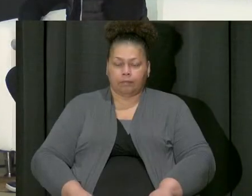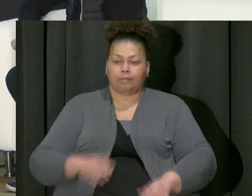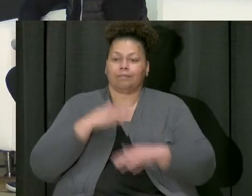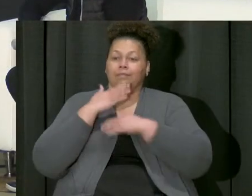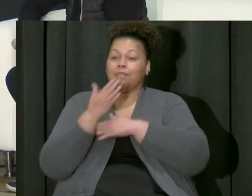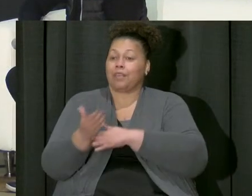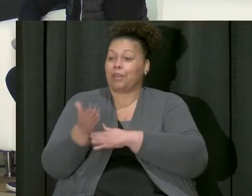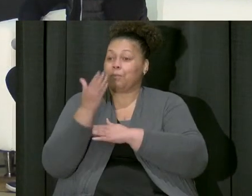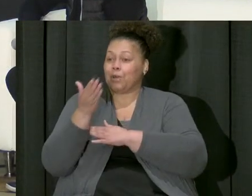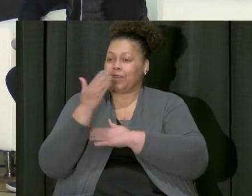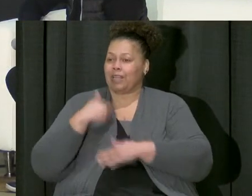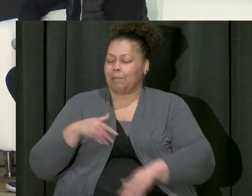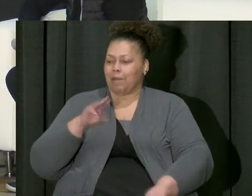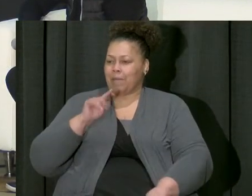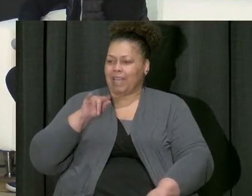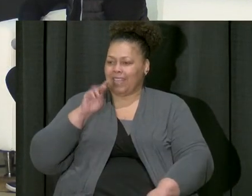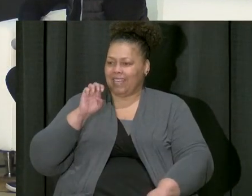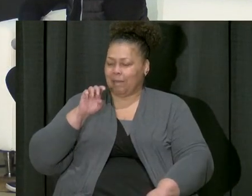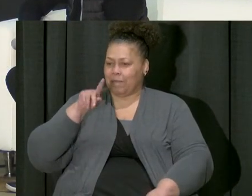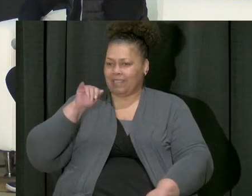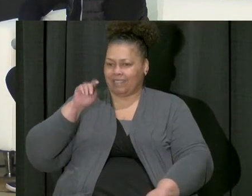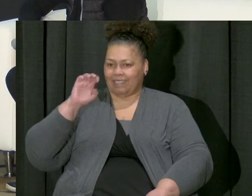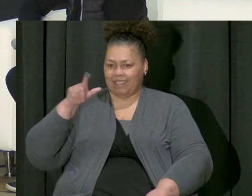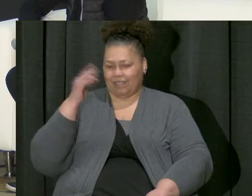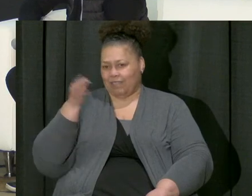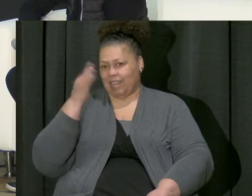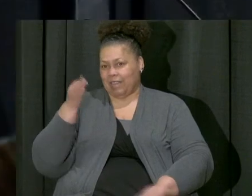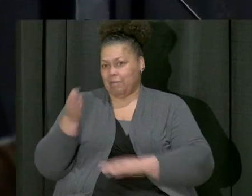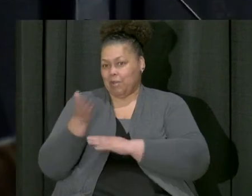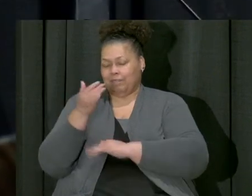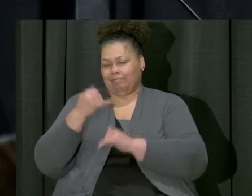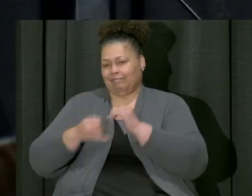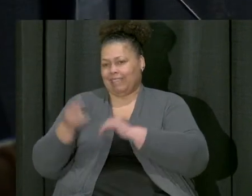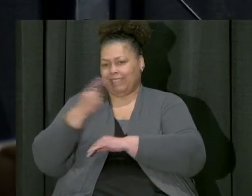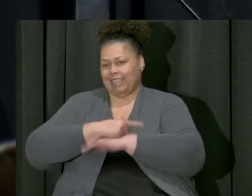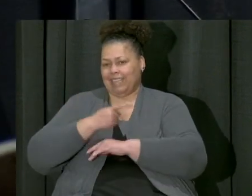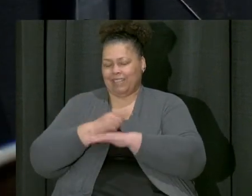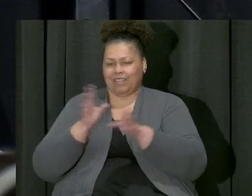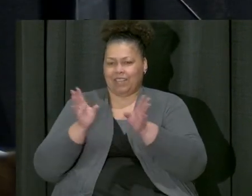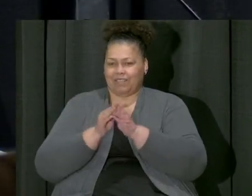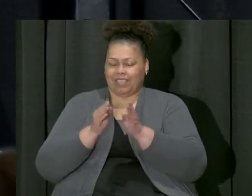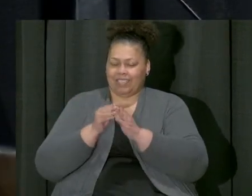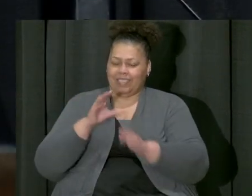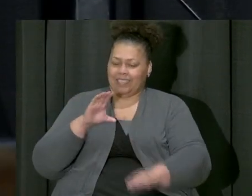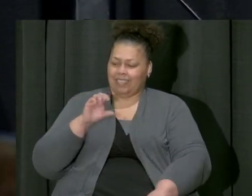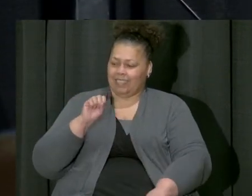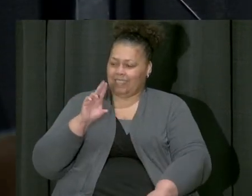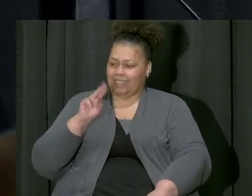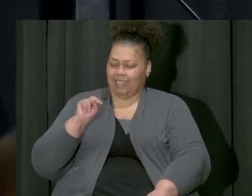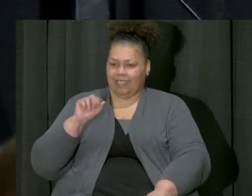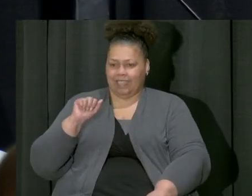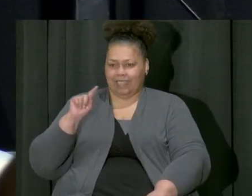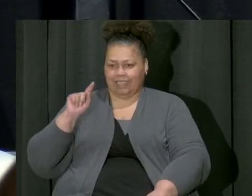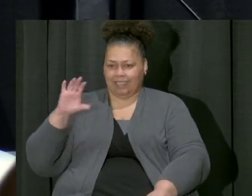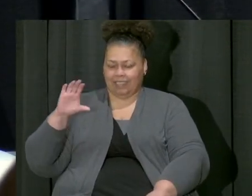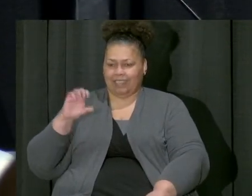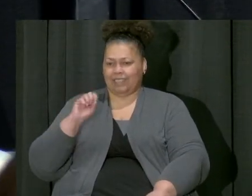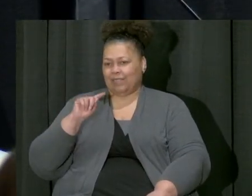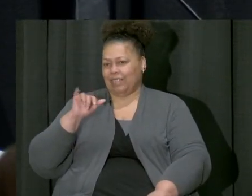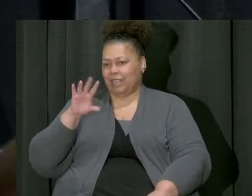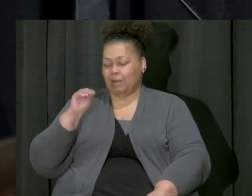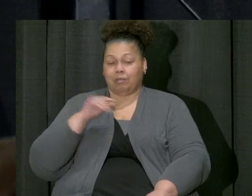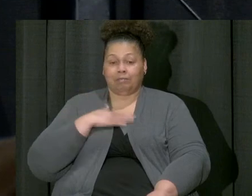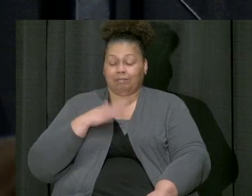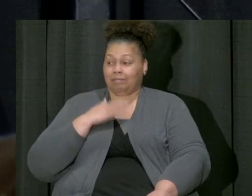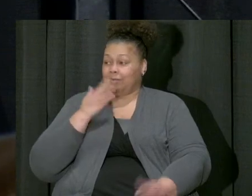Good morning, this is Mike Pasiello here, Friday morning, last day of the conference with CSUN ATC TV and studio. Really glad to be here this morning